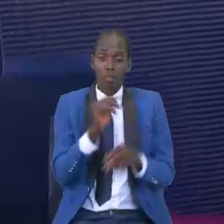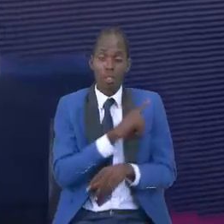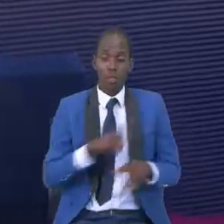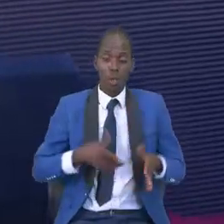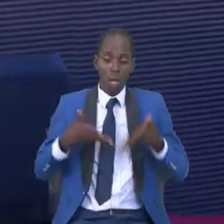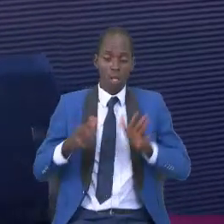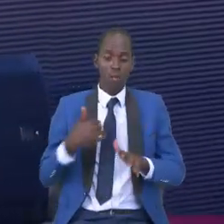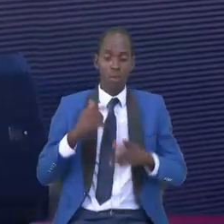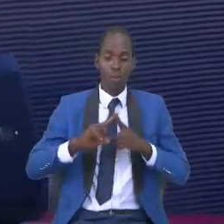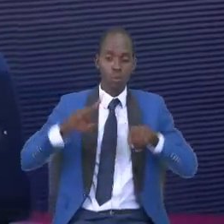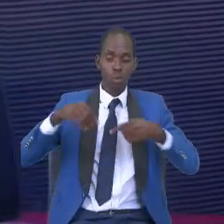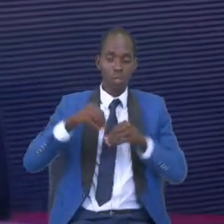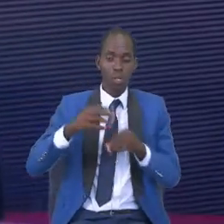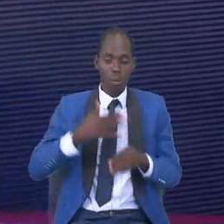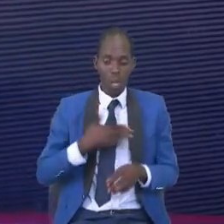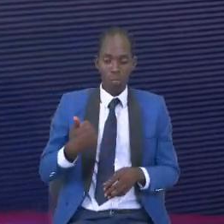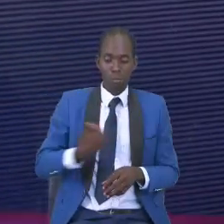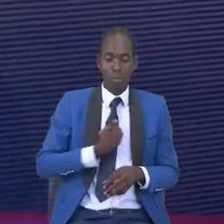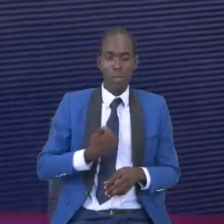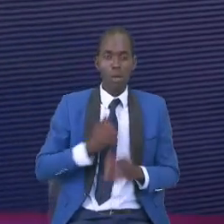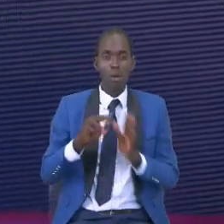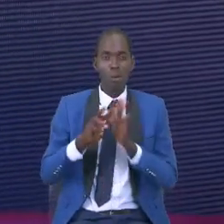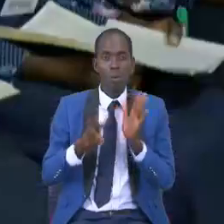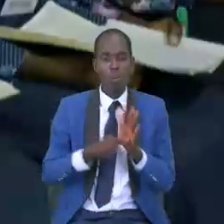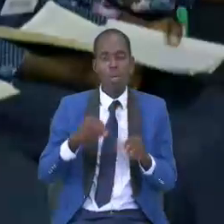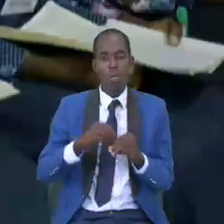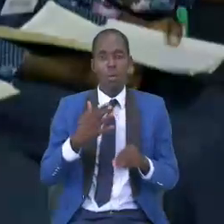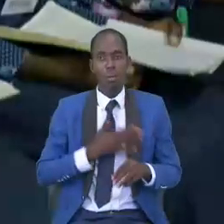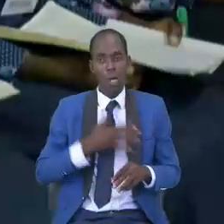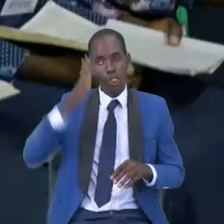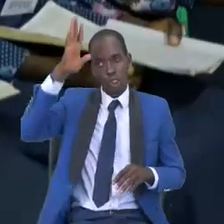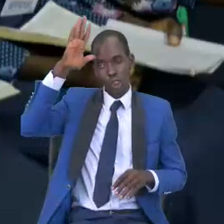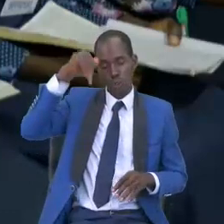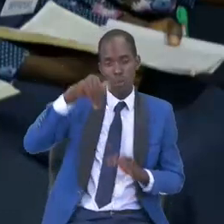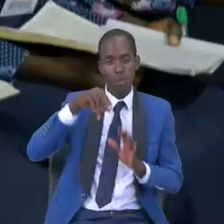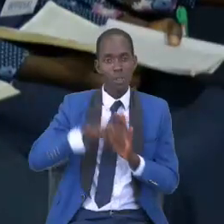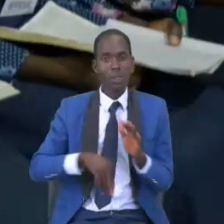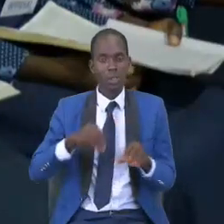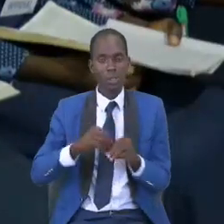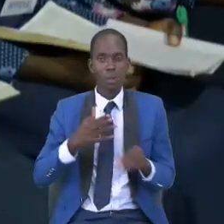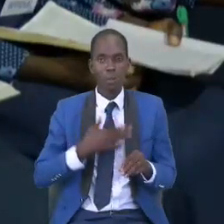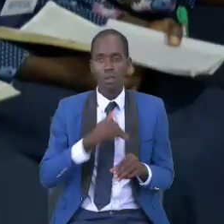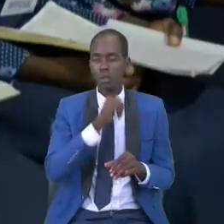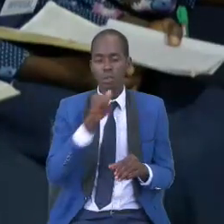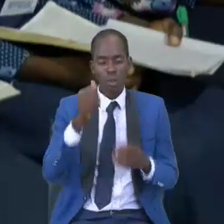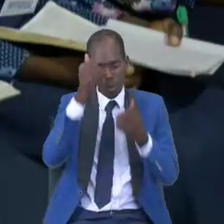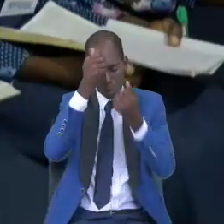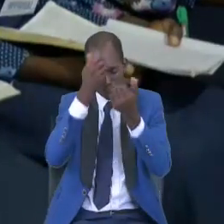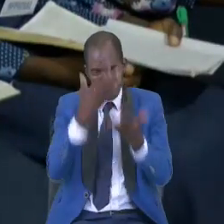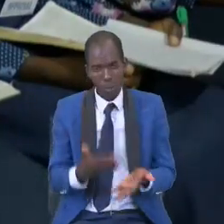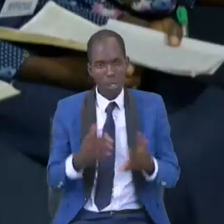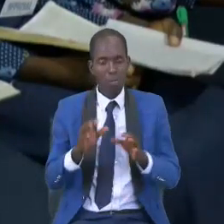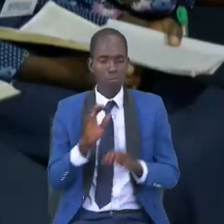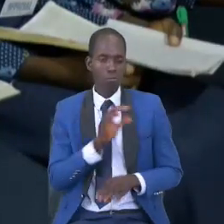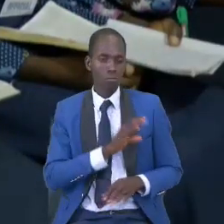my rebellion, in my disobedience, and everything was still working well, I would not have returned unto the Lord. And he says, it